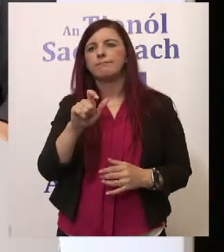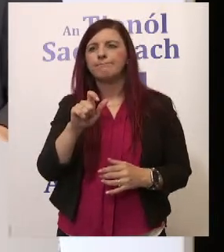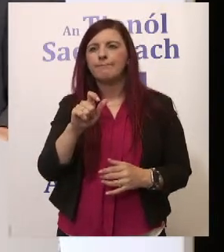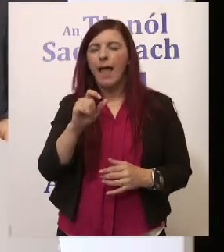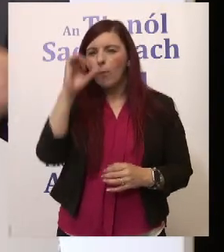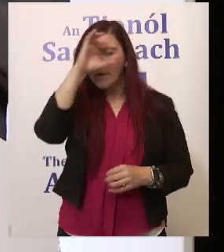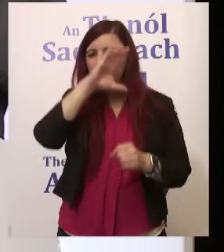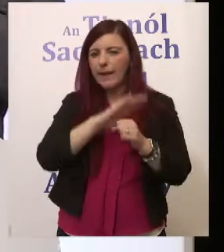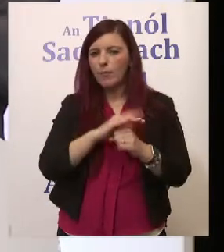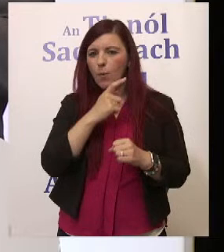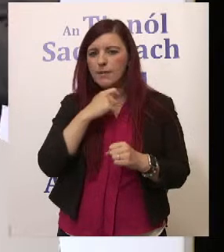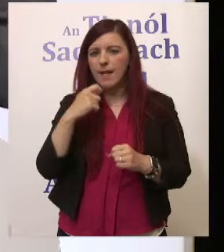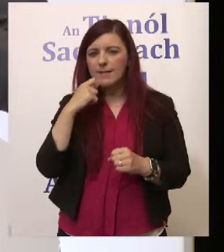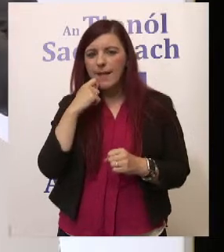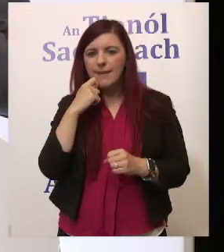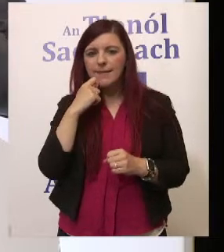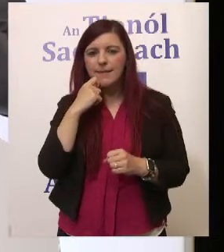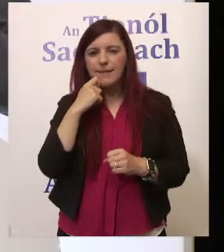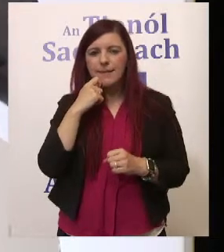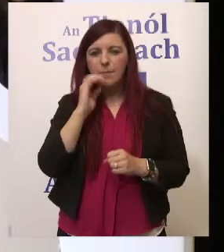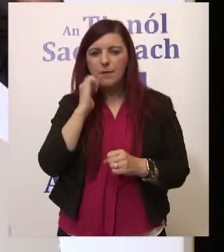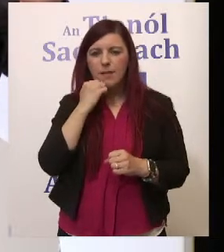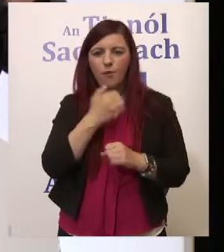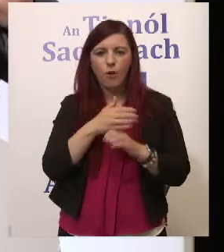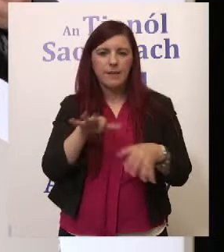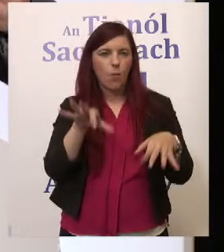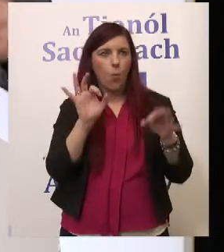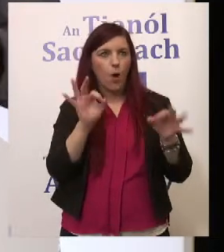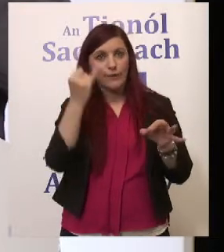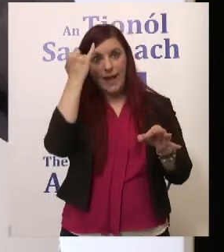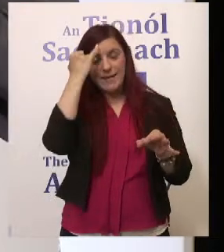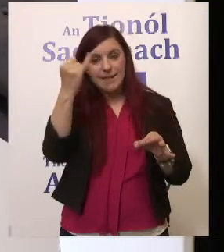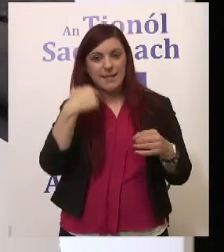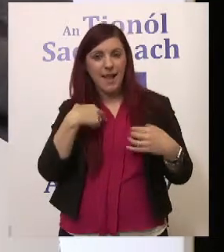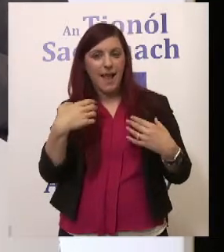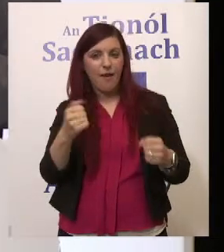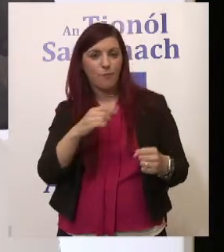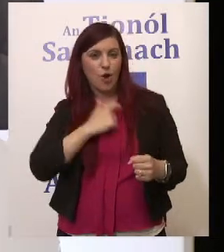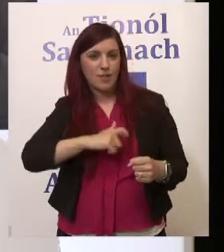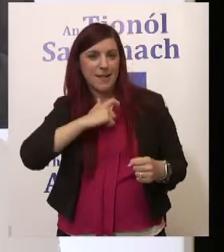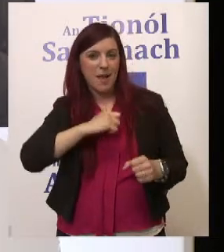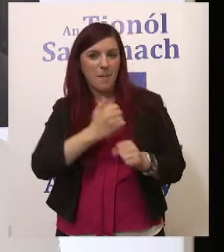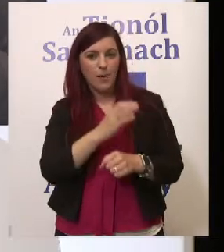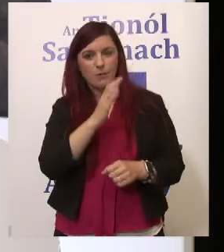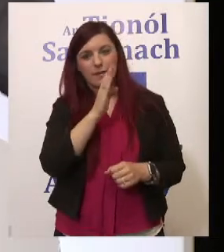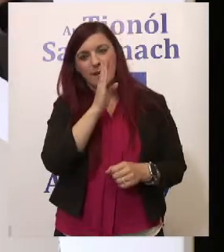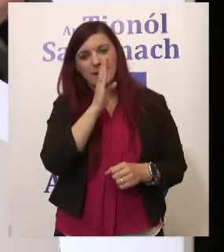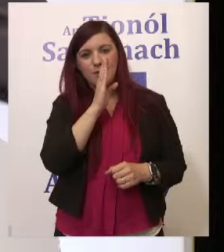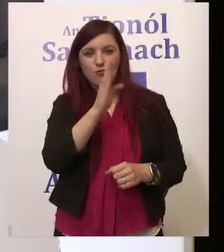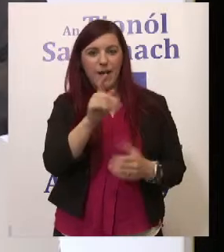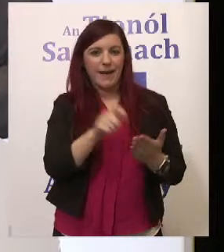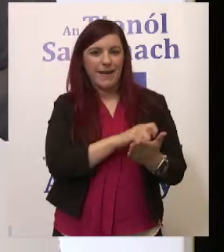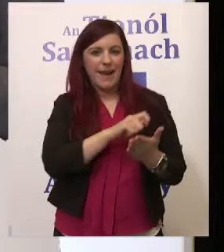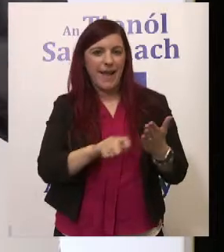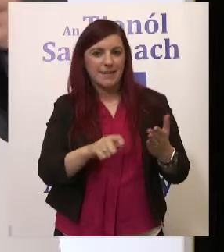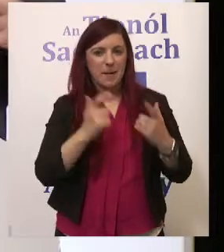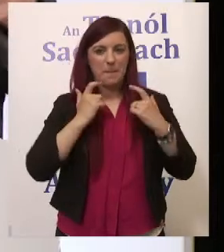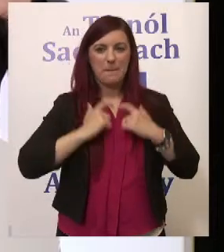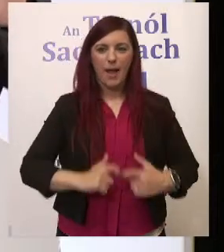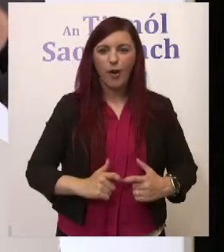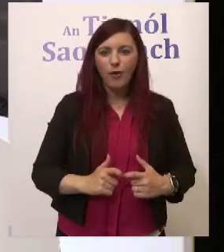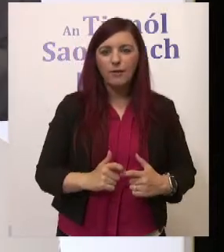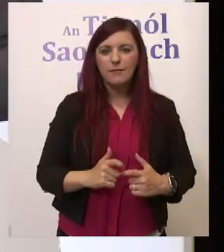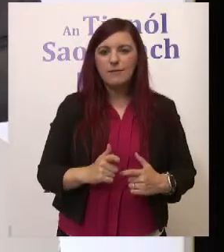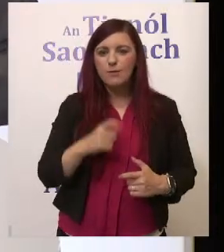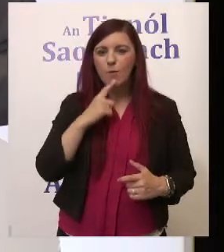today between all the wonderful ideas that I have about the directly elected mayor, as a political nerd, as someone who grew up in Furhouse, as someone who's lived